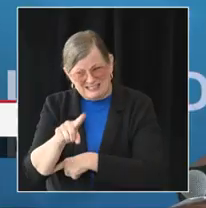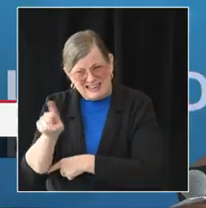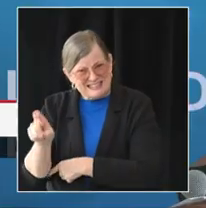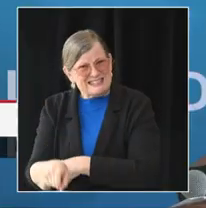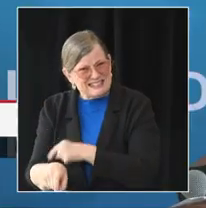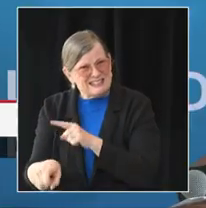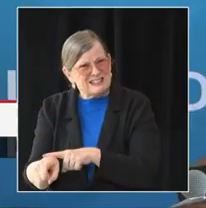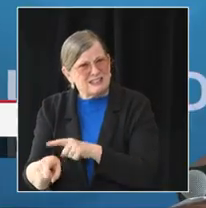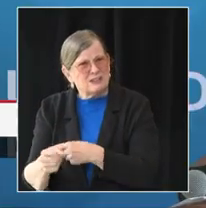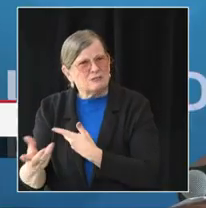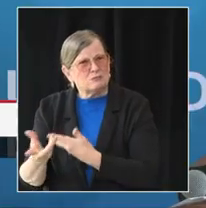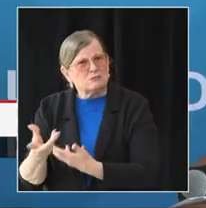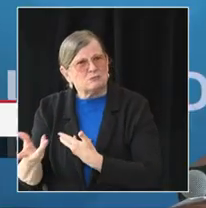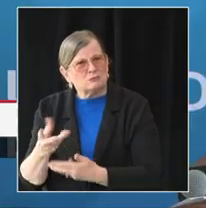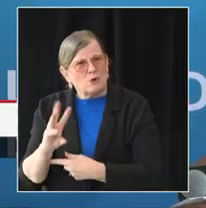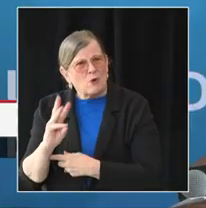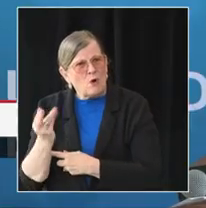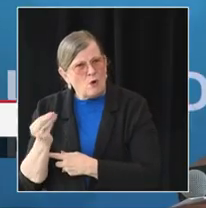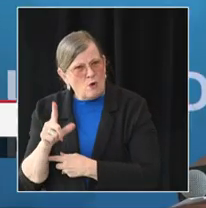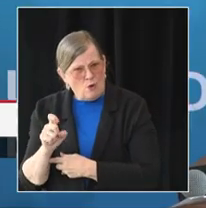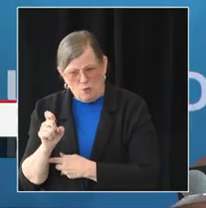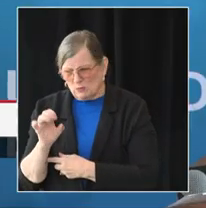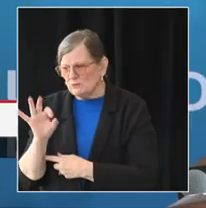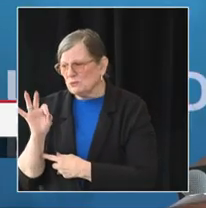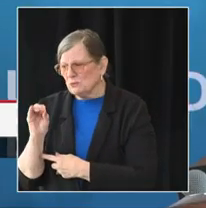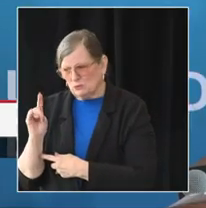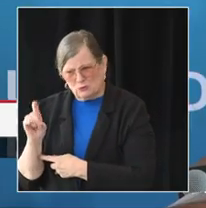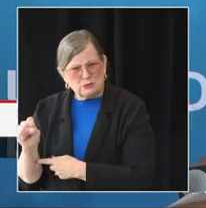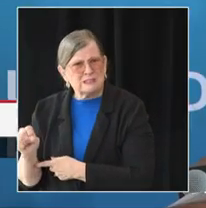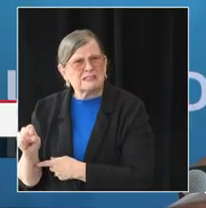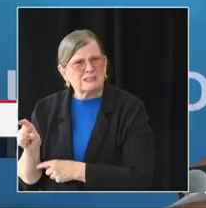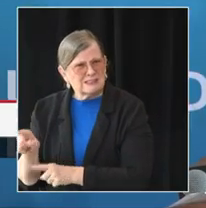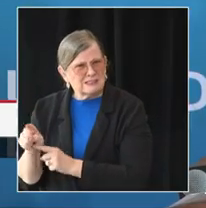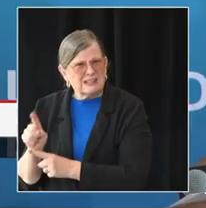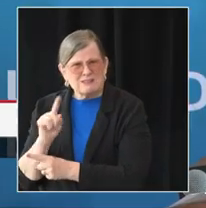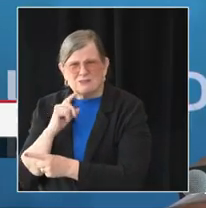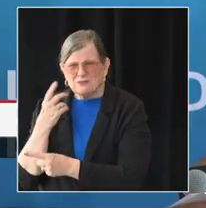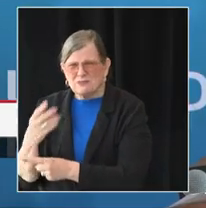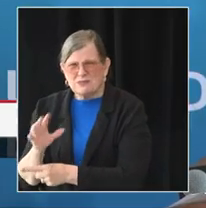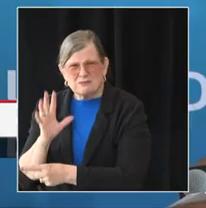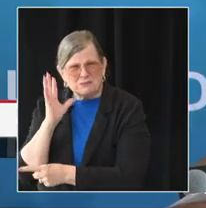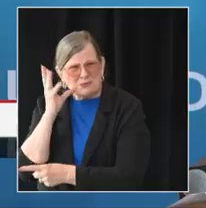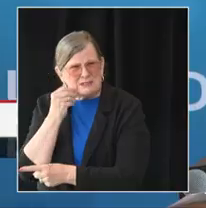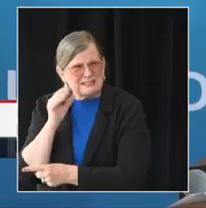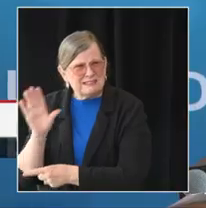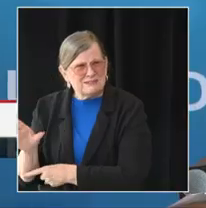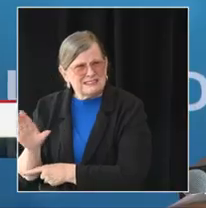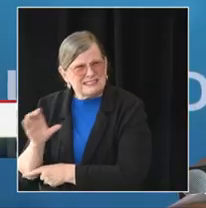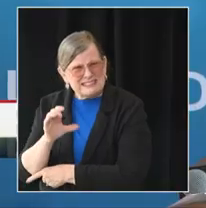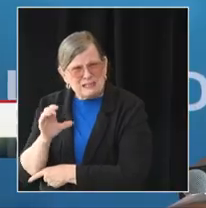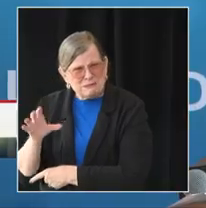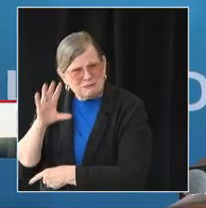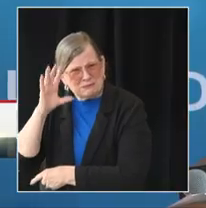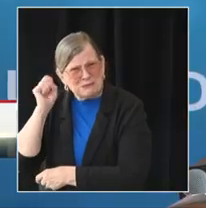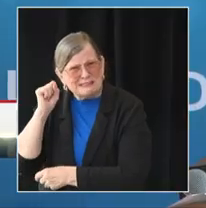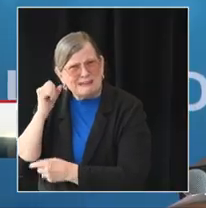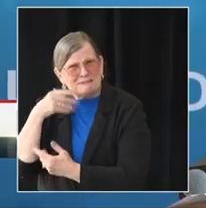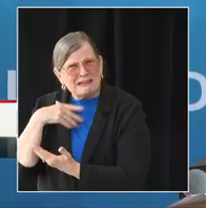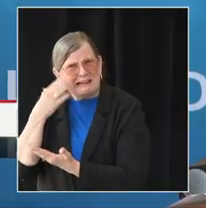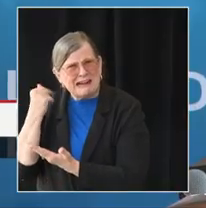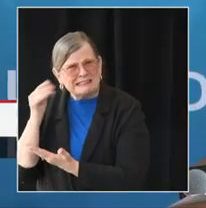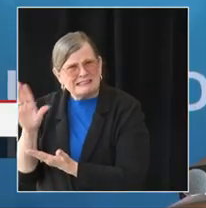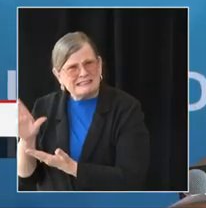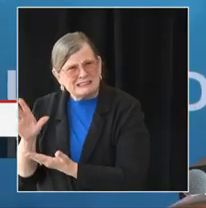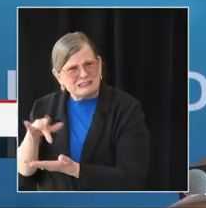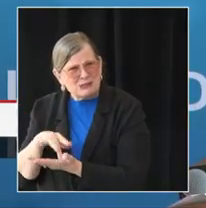I'm forgetting the president's name, Walter Robb, I think, when he was at Whole Foods, and touring them around